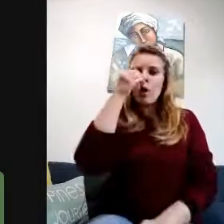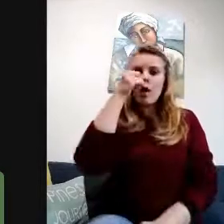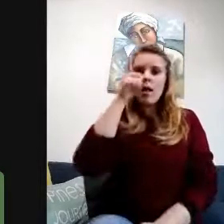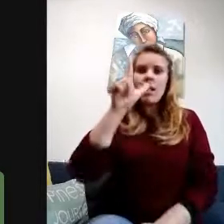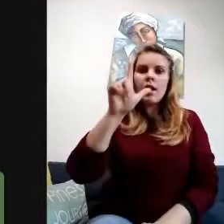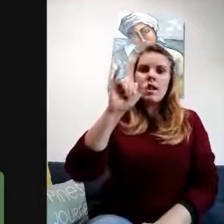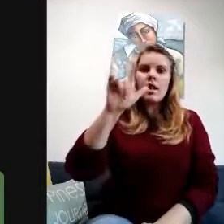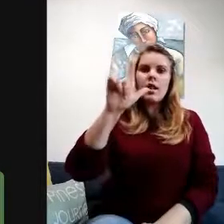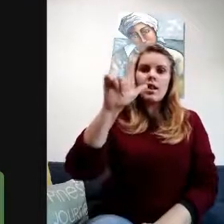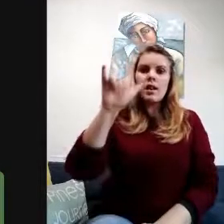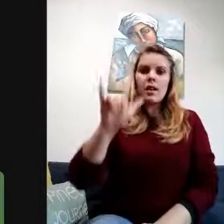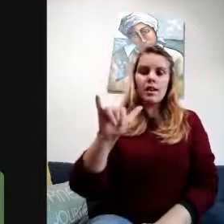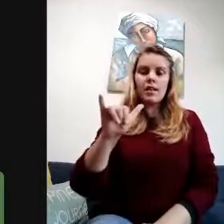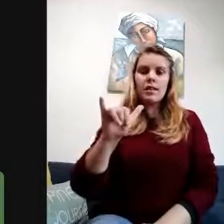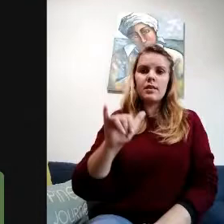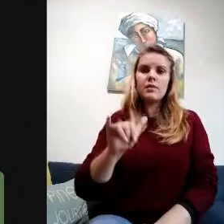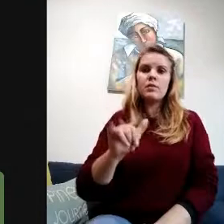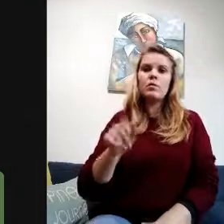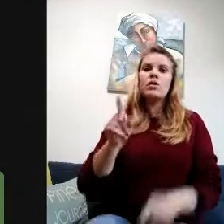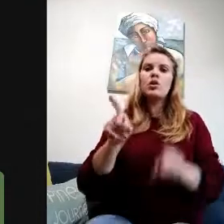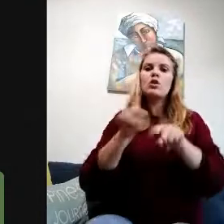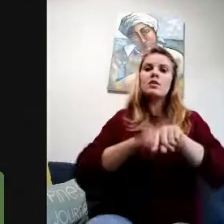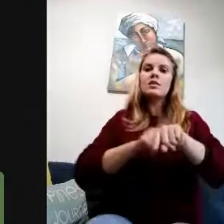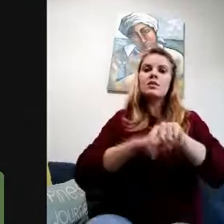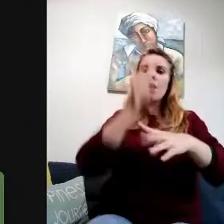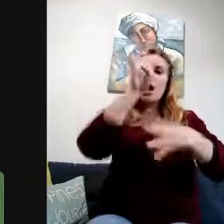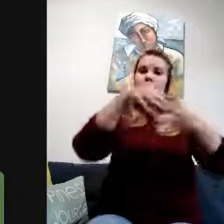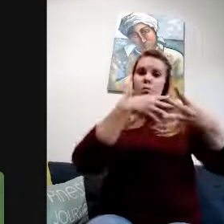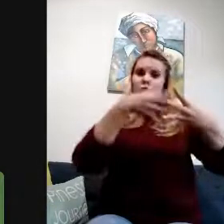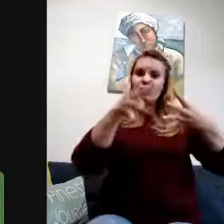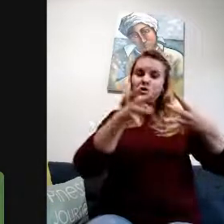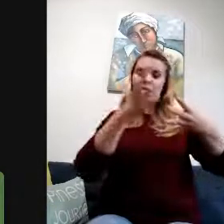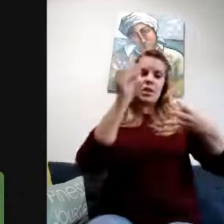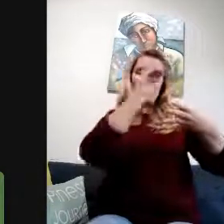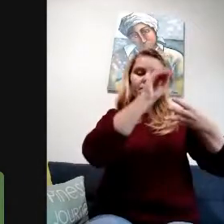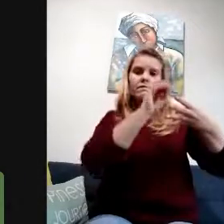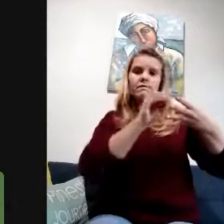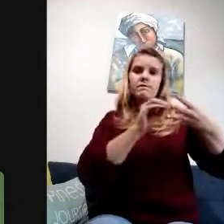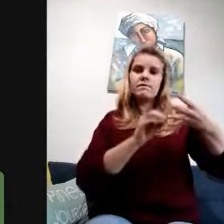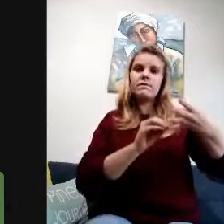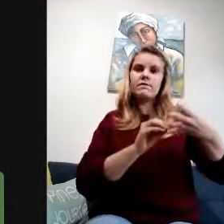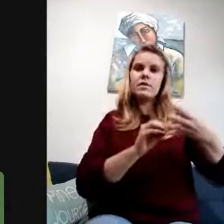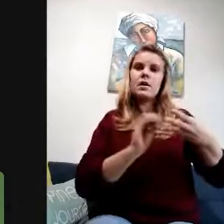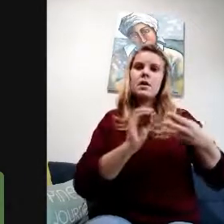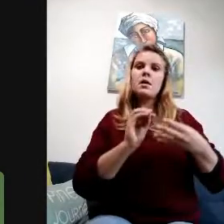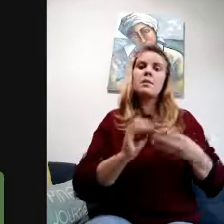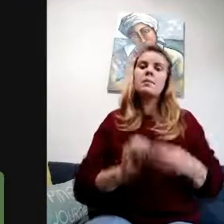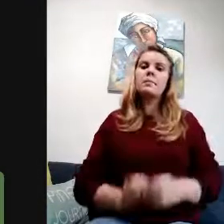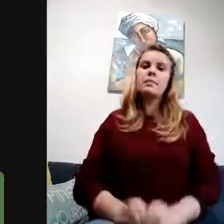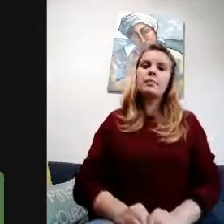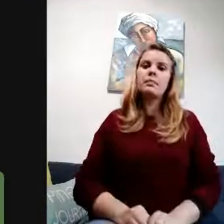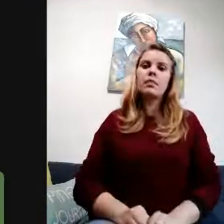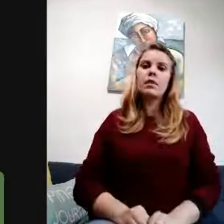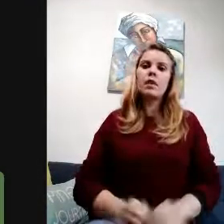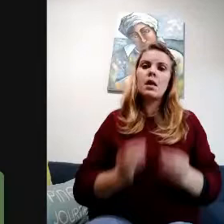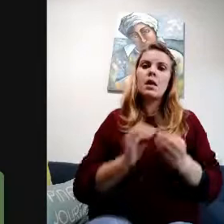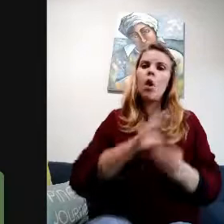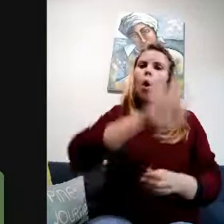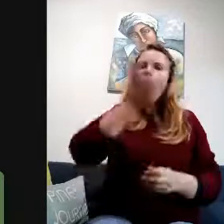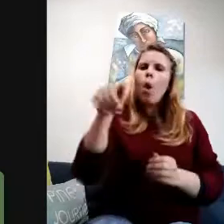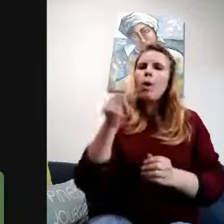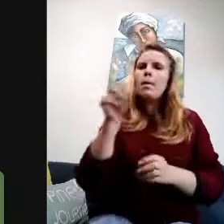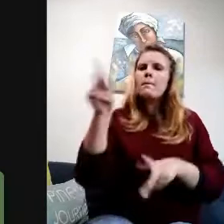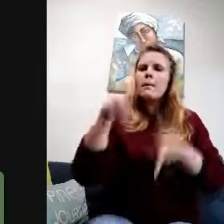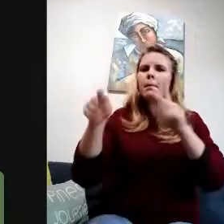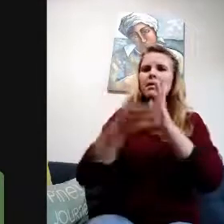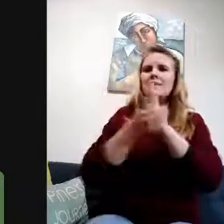to put the players out and put them in slots to enhance everybody's skill and ability, to